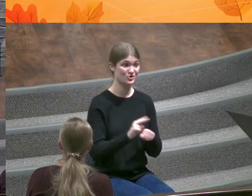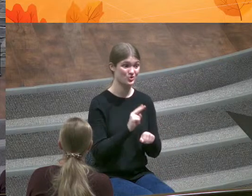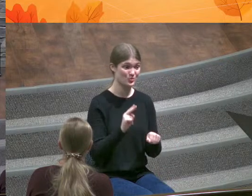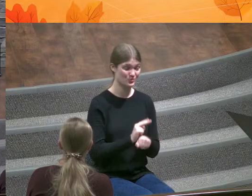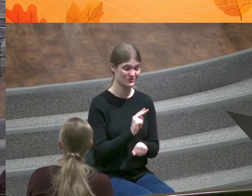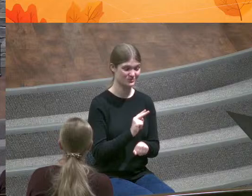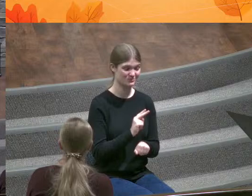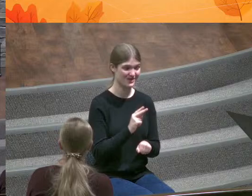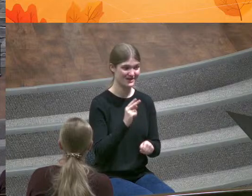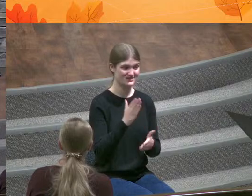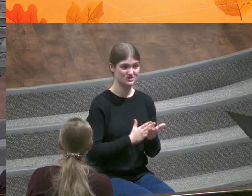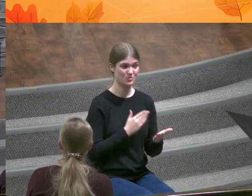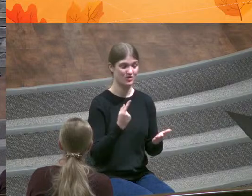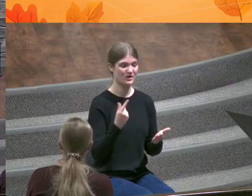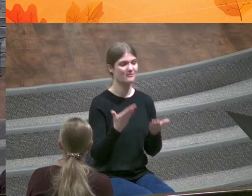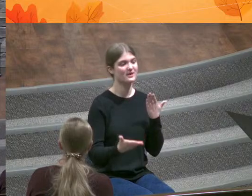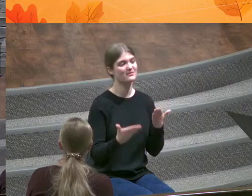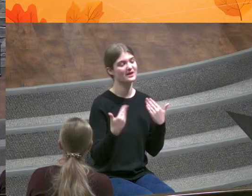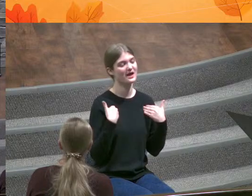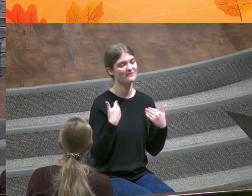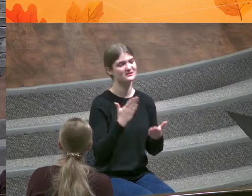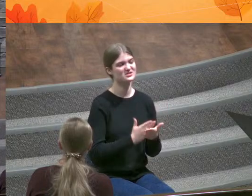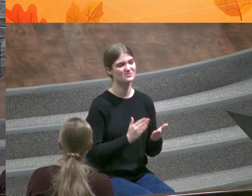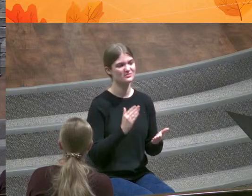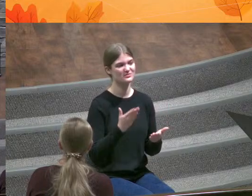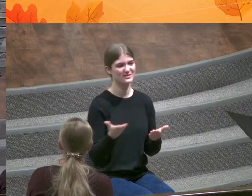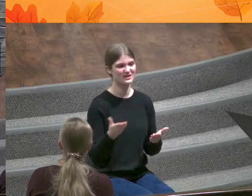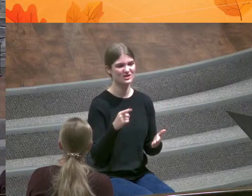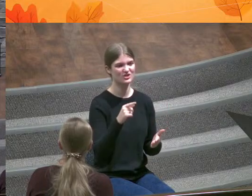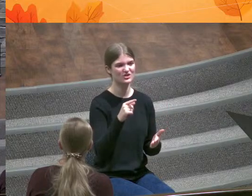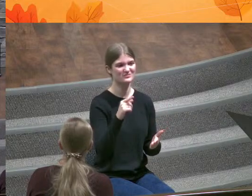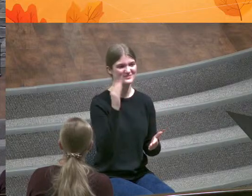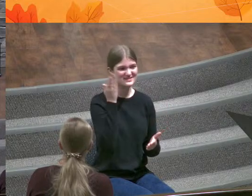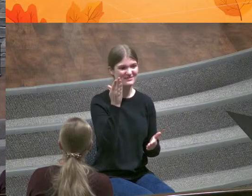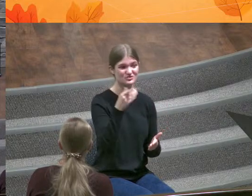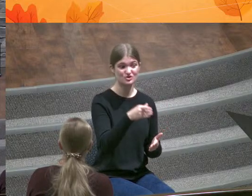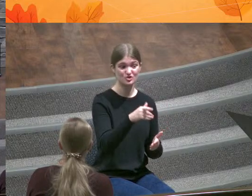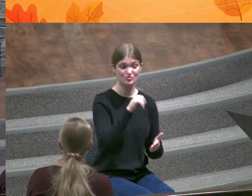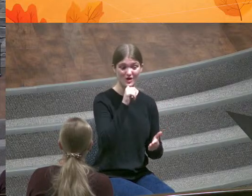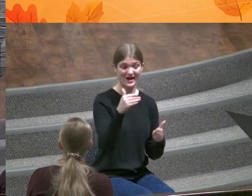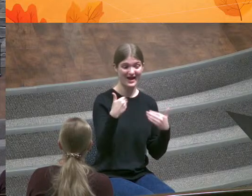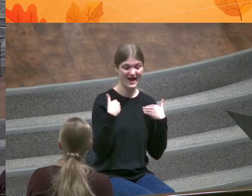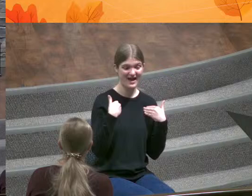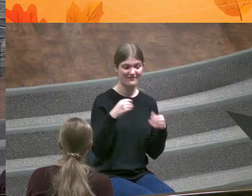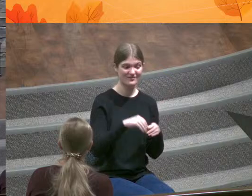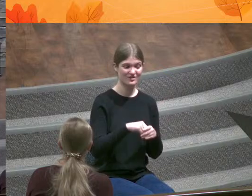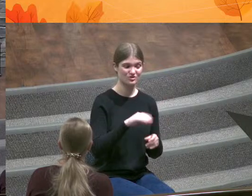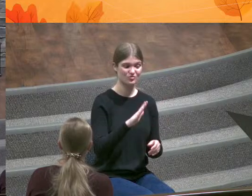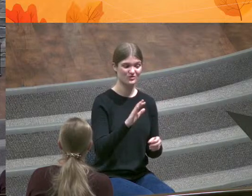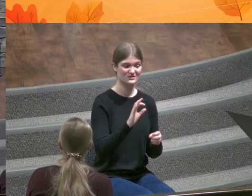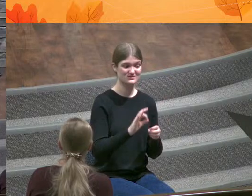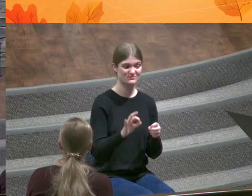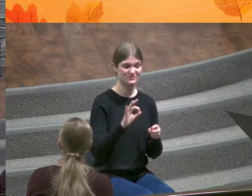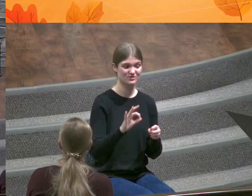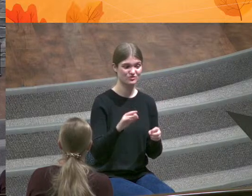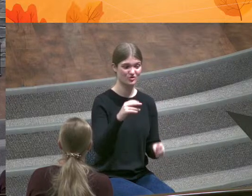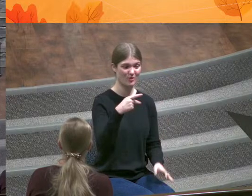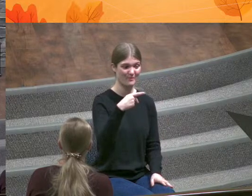While it's true somebody may have something you don't seem to have or don't think you have in your spiritual